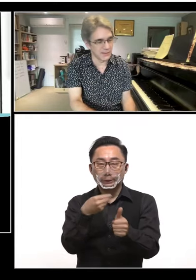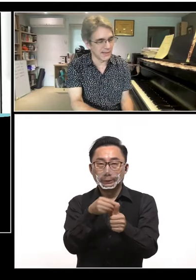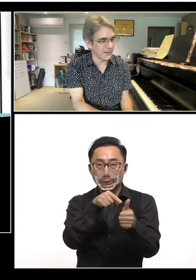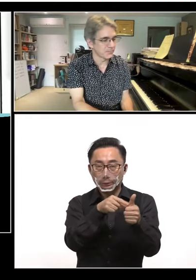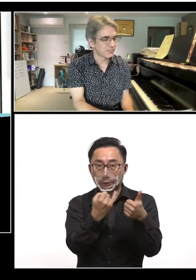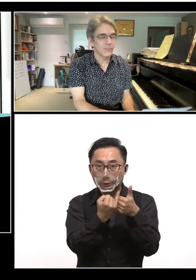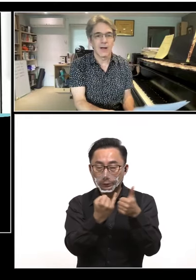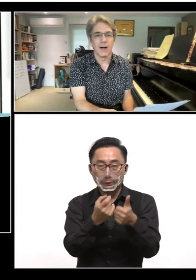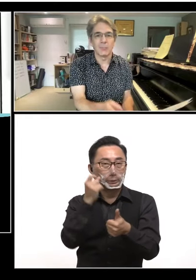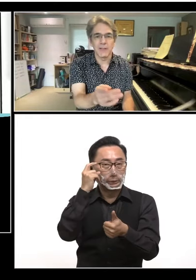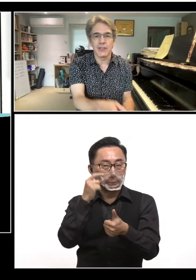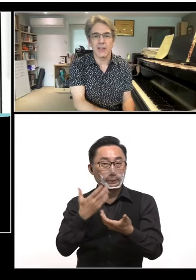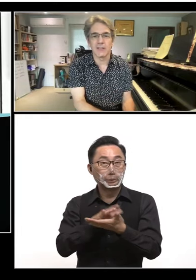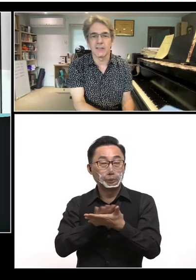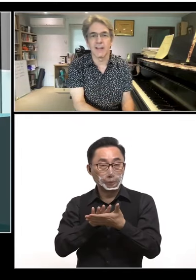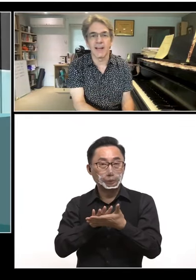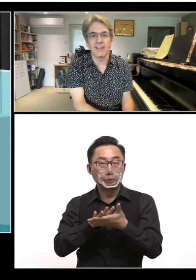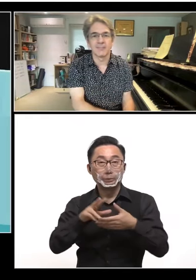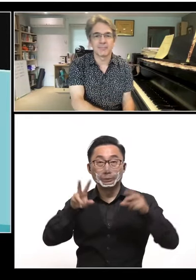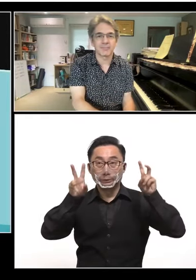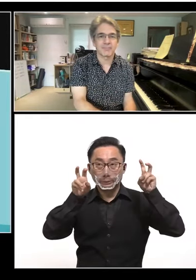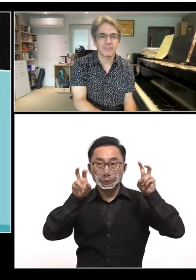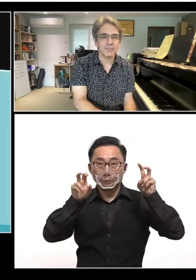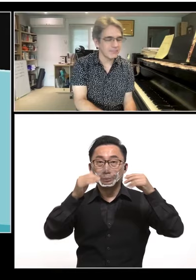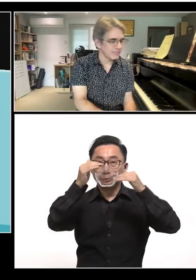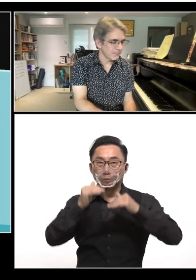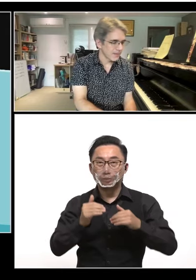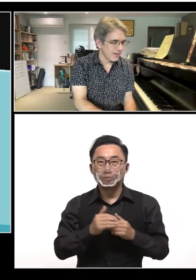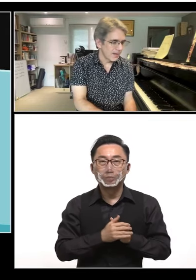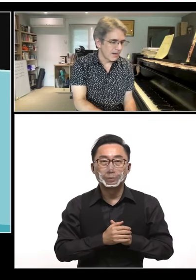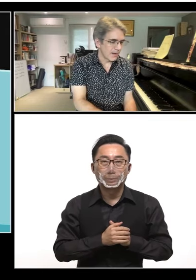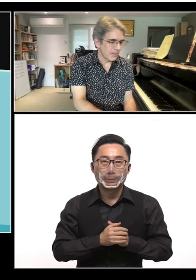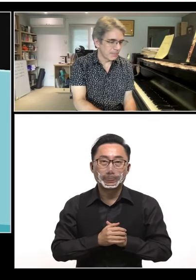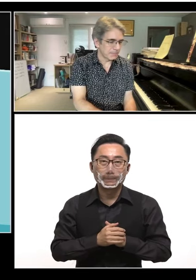everyone today. Please change the slide.